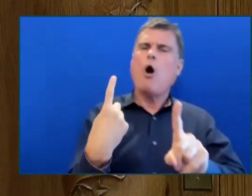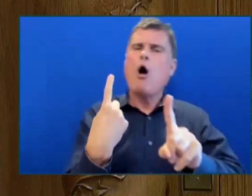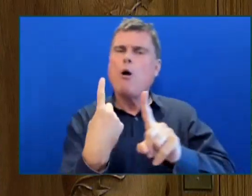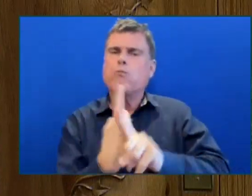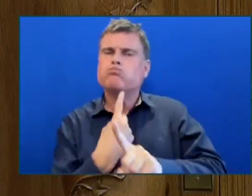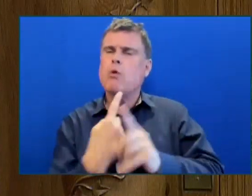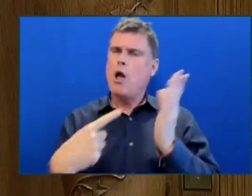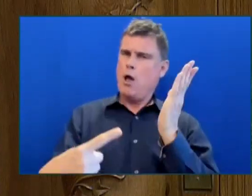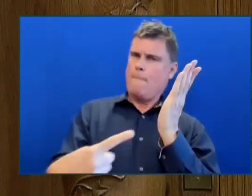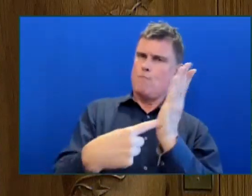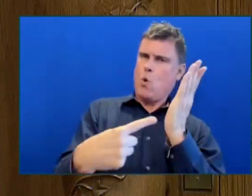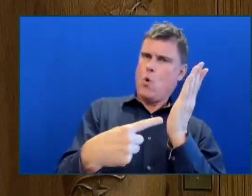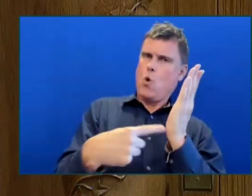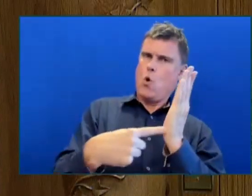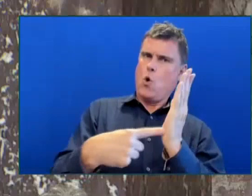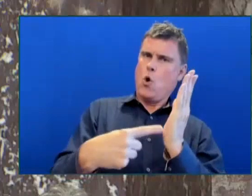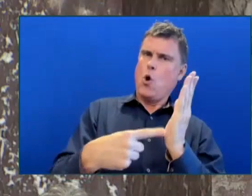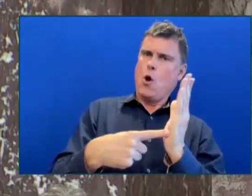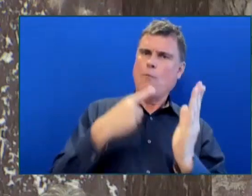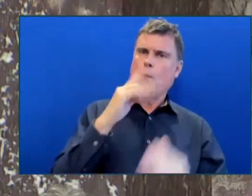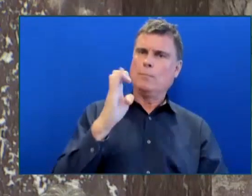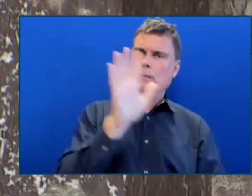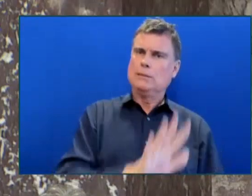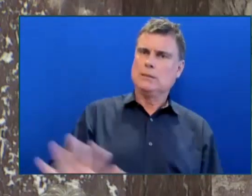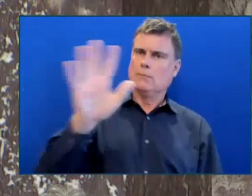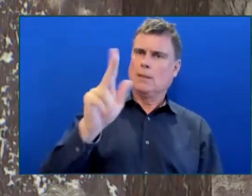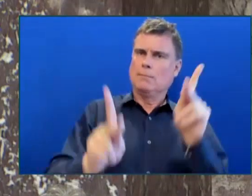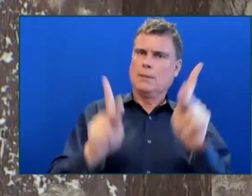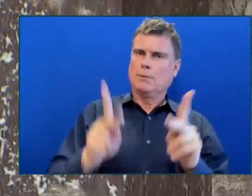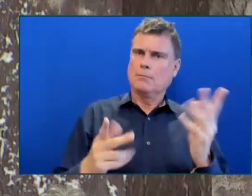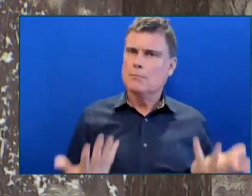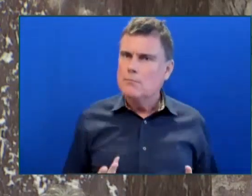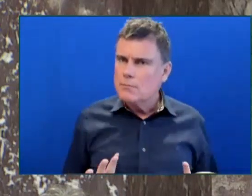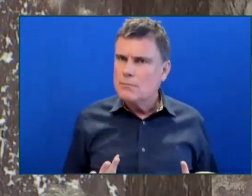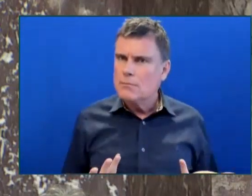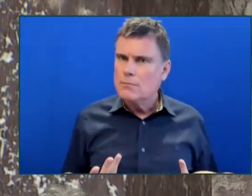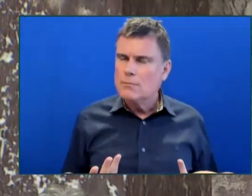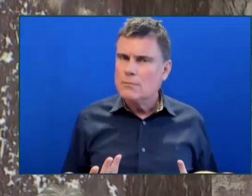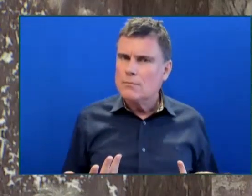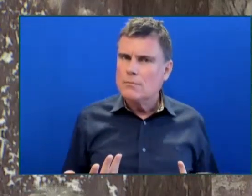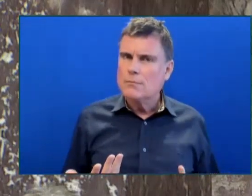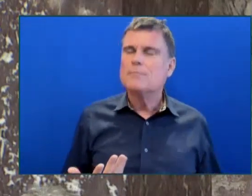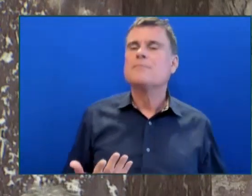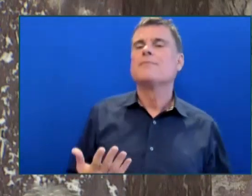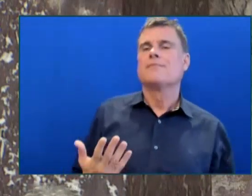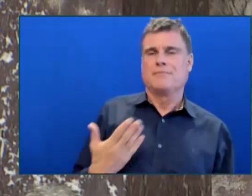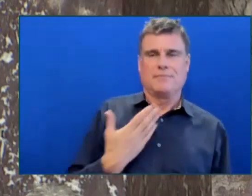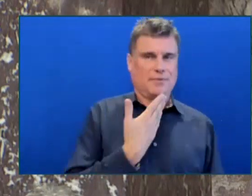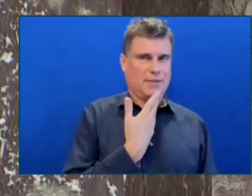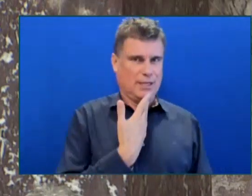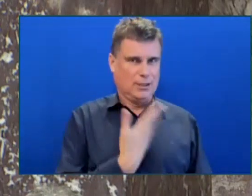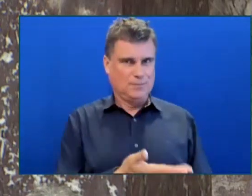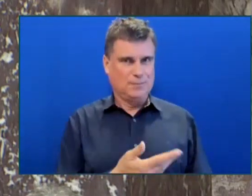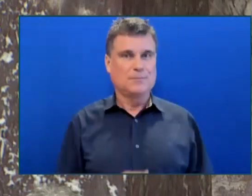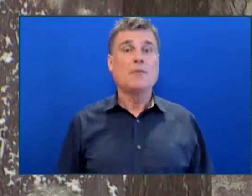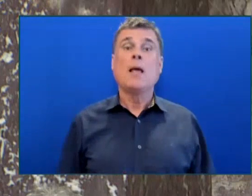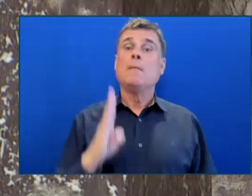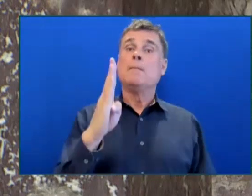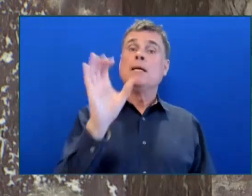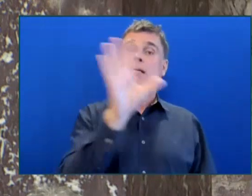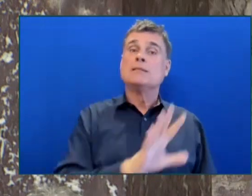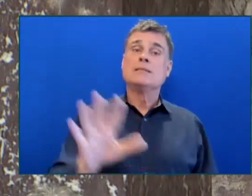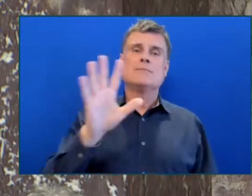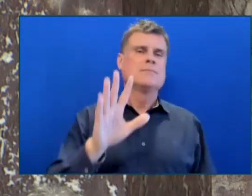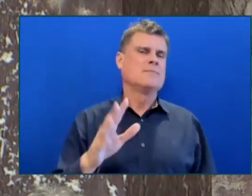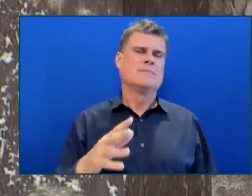Minister of Housing. Thank you, Honourable Speaker. We have thousands of units being built across this province for young families, for seniors. And,